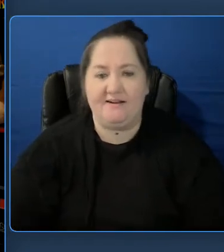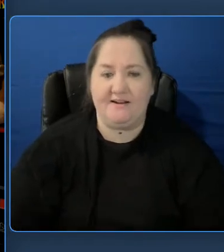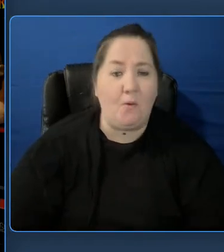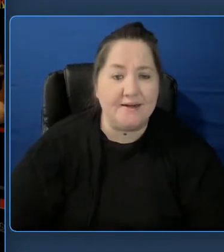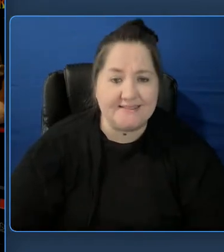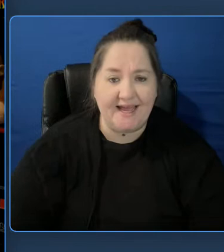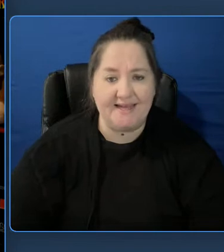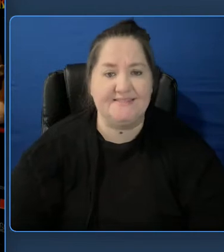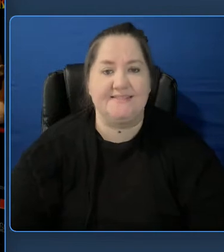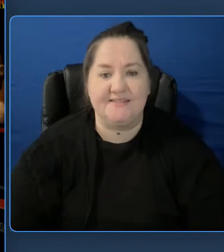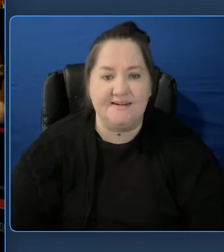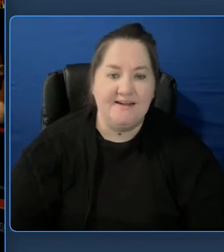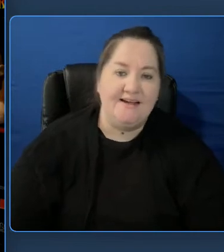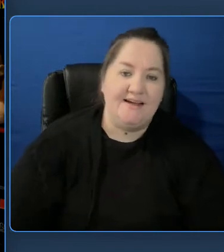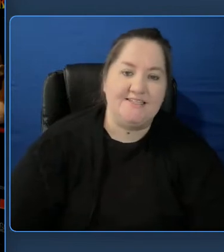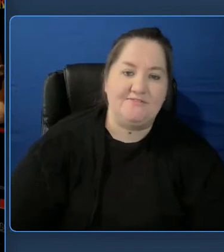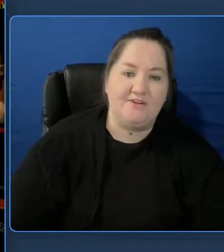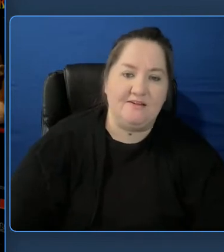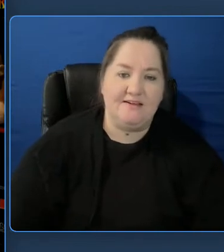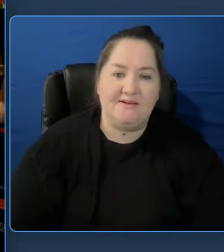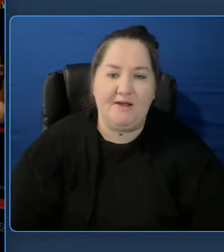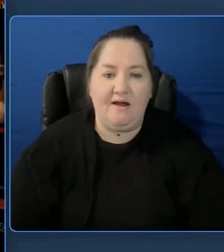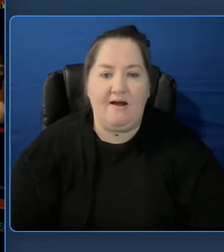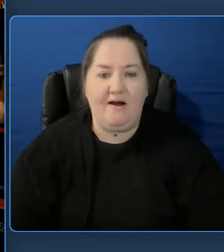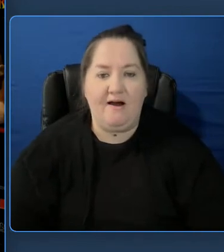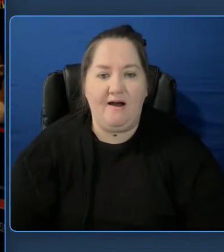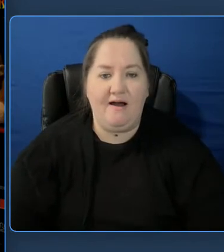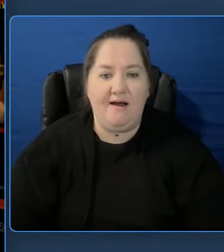hands are tired and I don't want to text, or I just feel